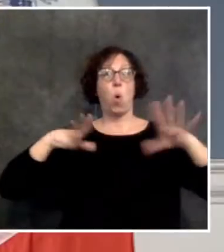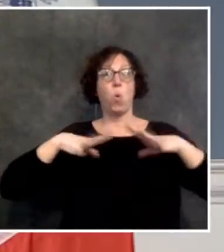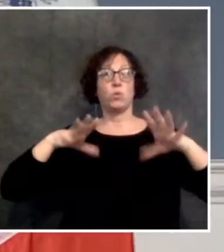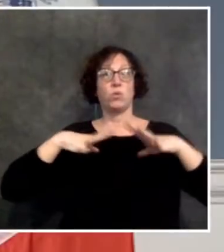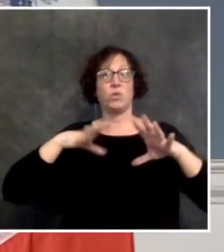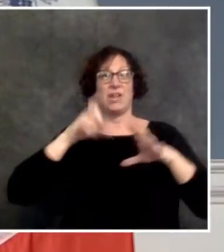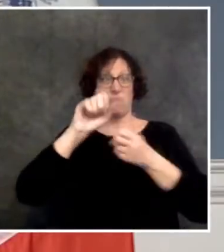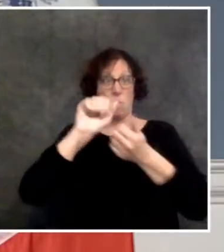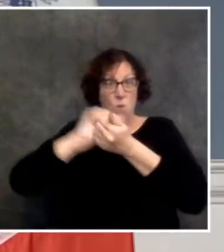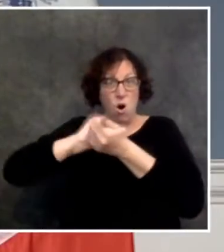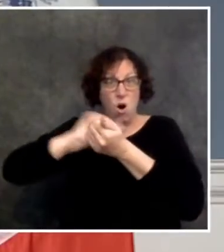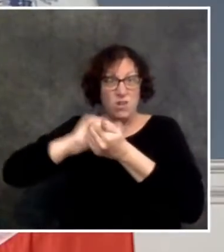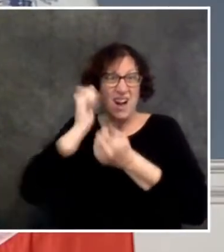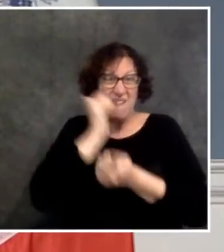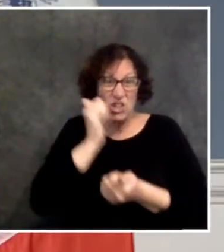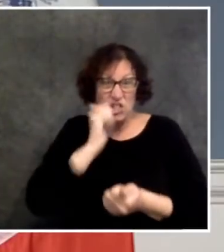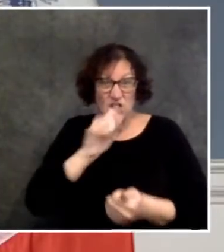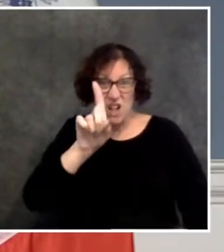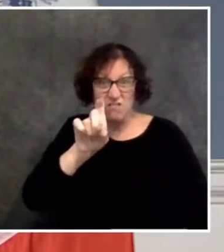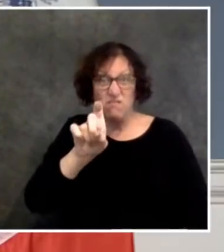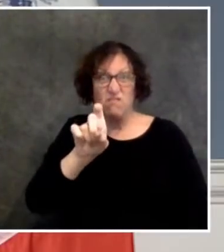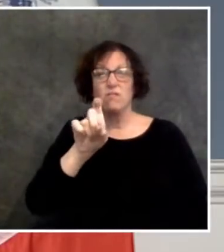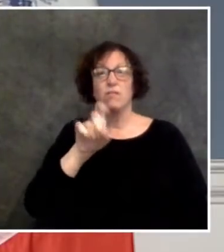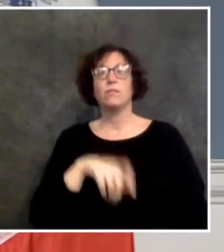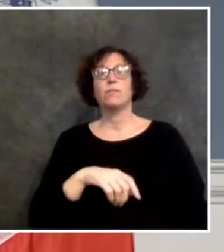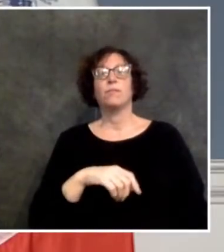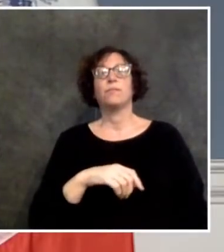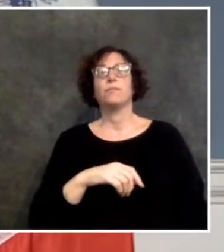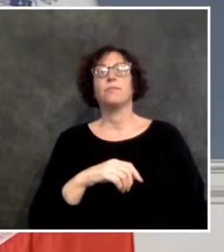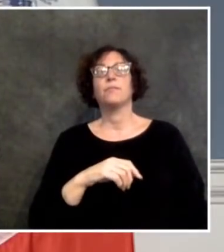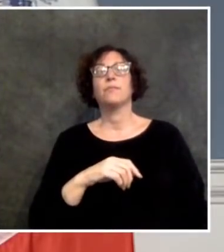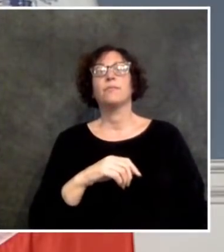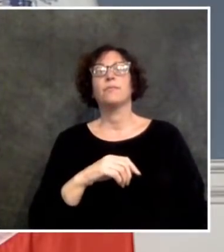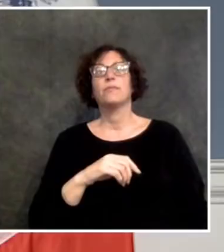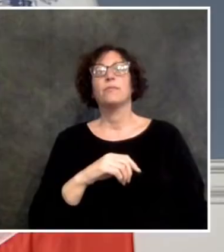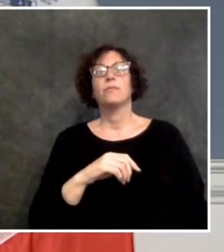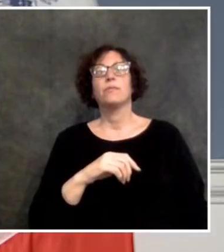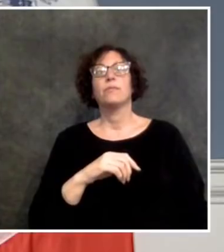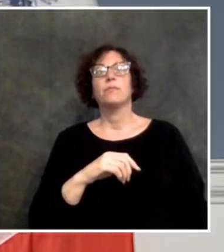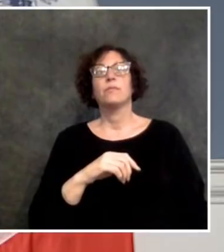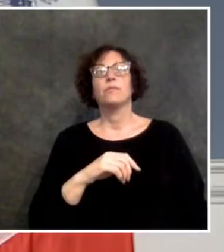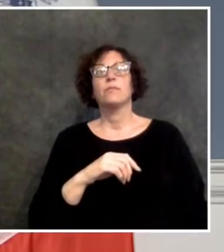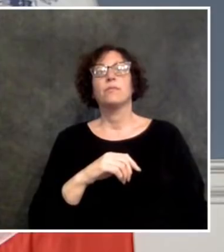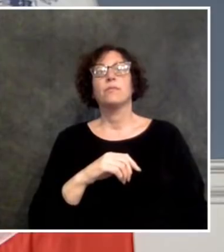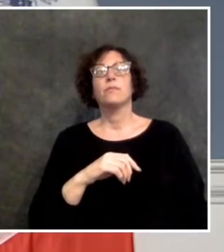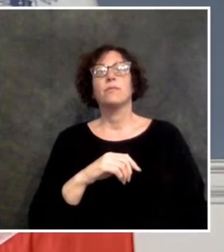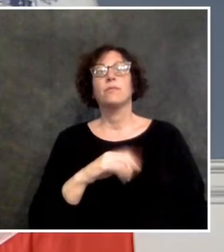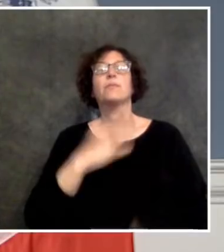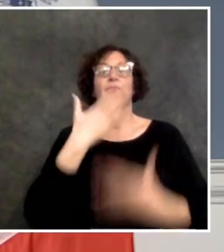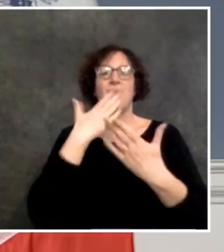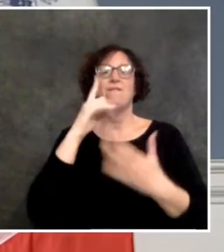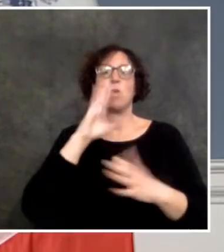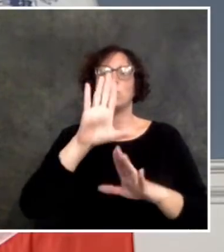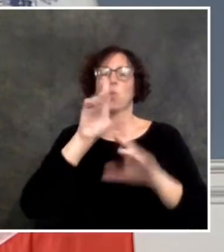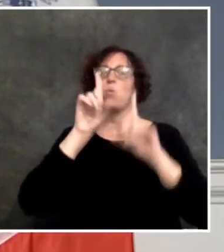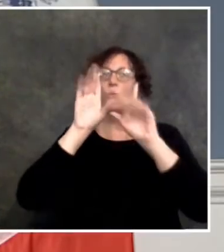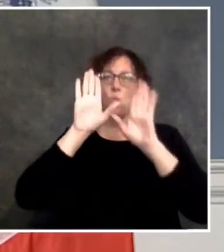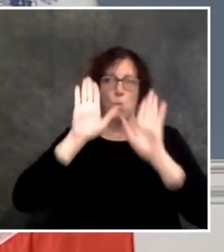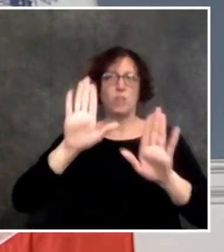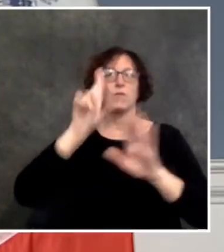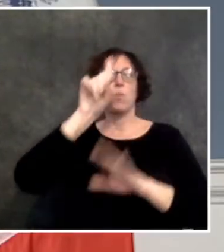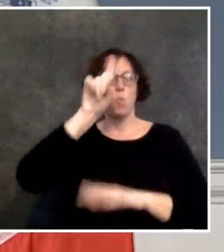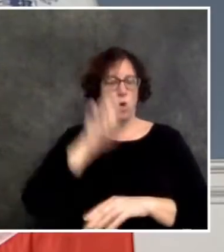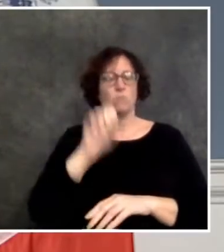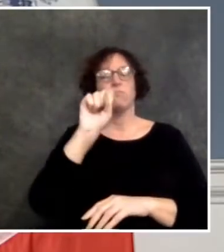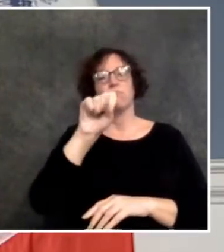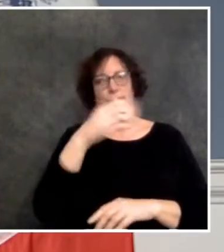ask, obviously, Dr. Barbeau will go into the details, but I think you raise a really, really helpful set of questions there.